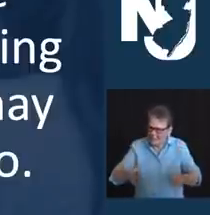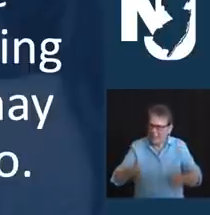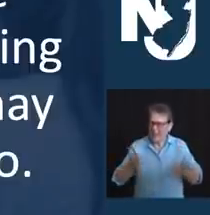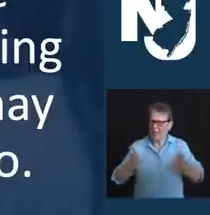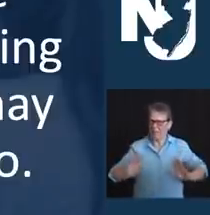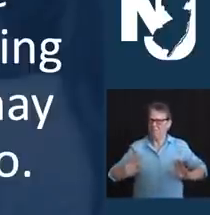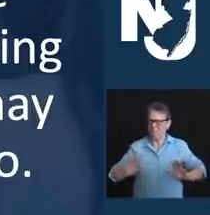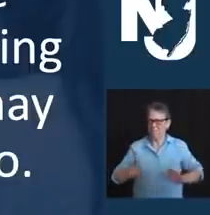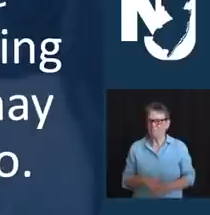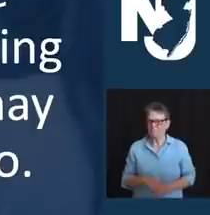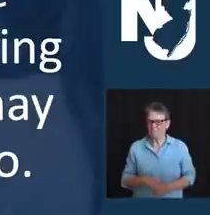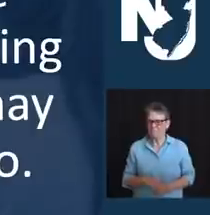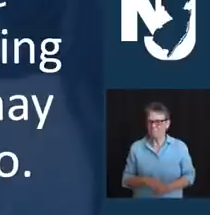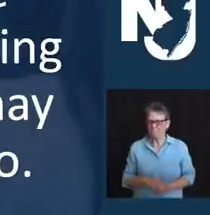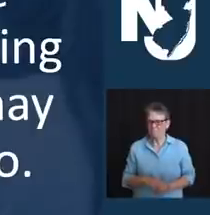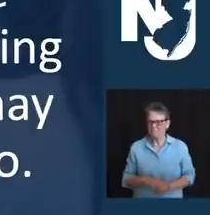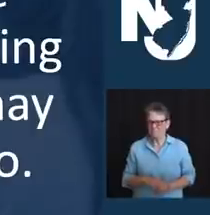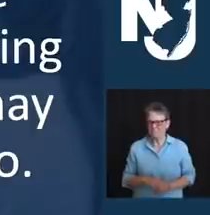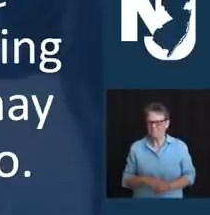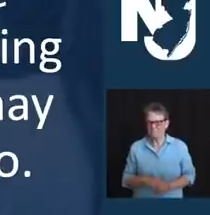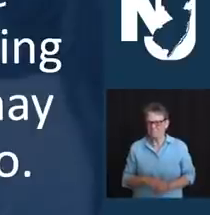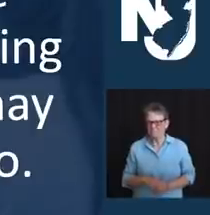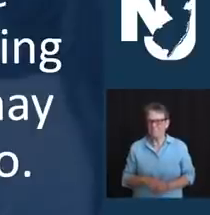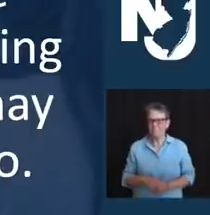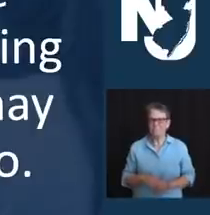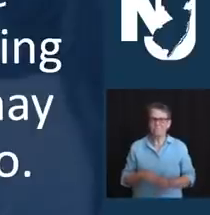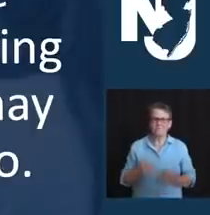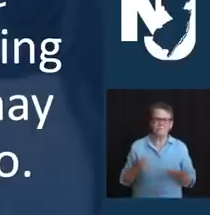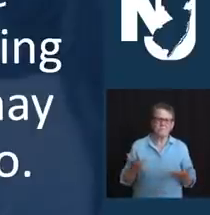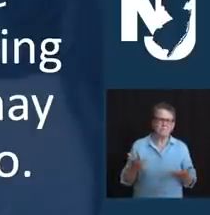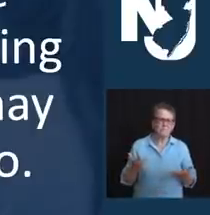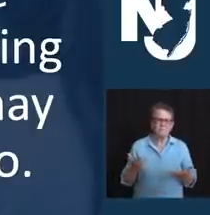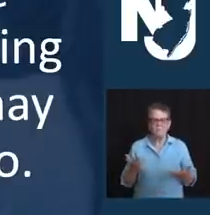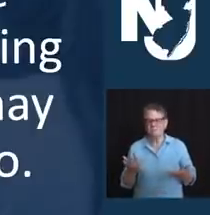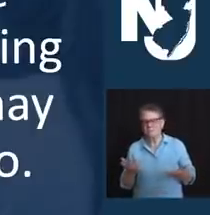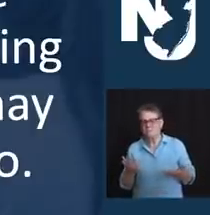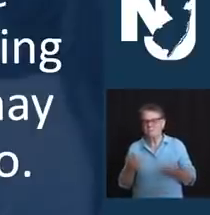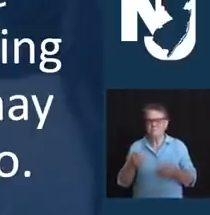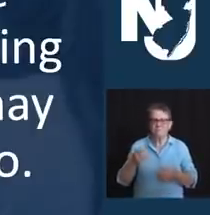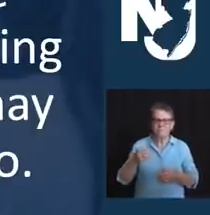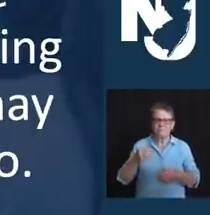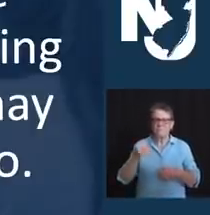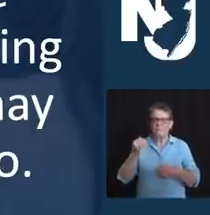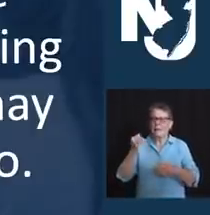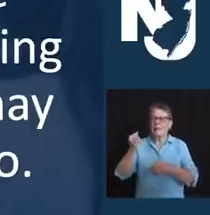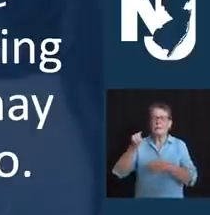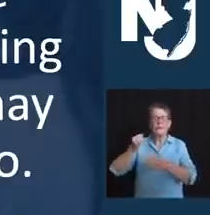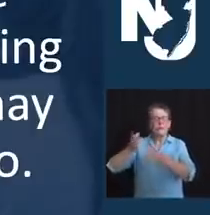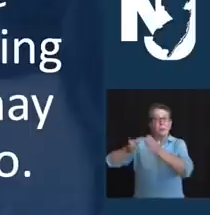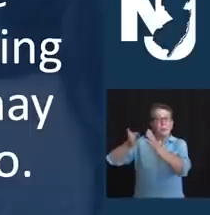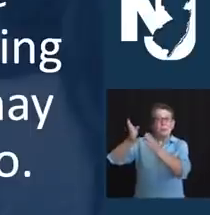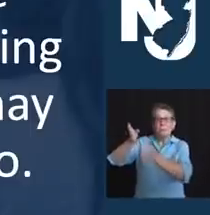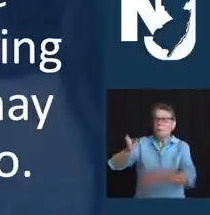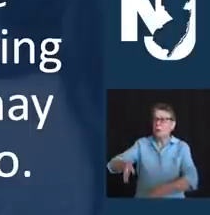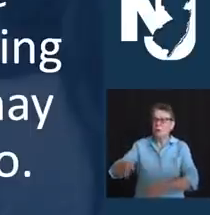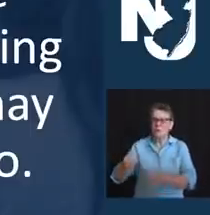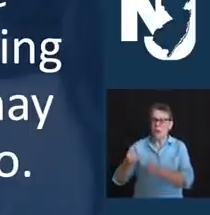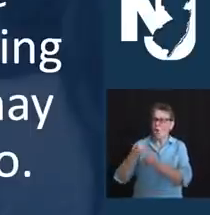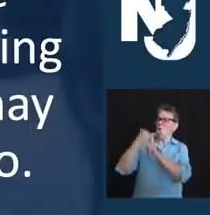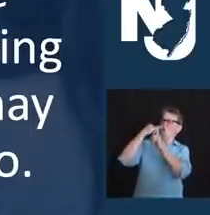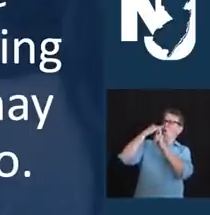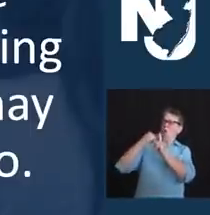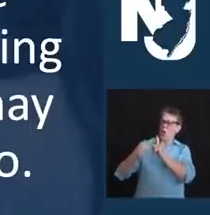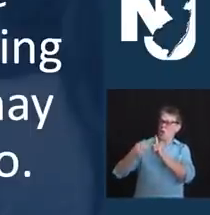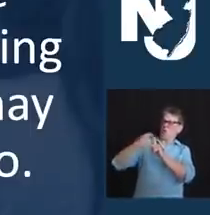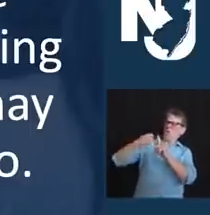tolerate anyone being demeaned or bullied or excluded for wanting to continue to mask up.